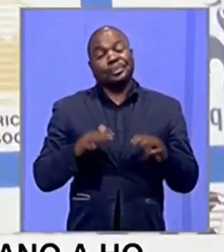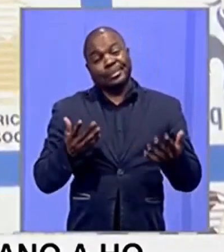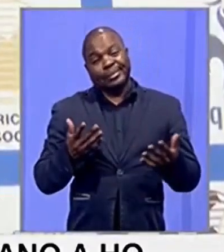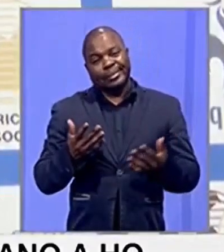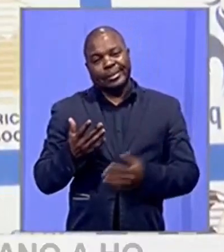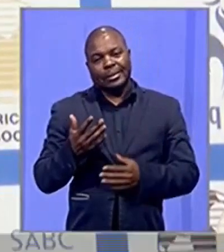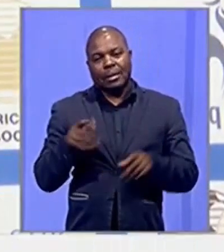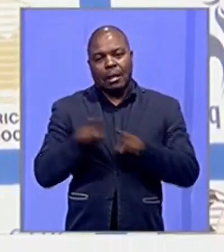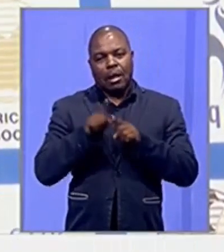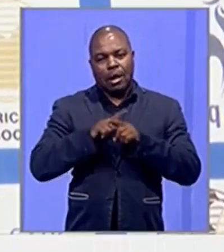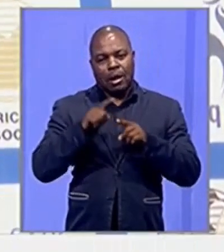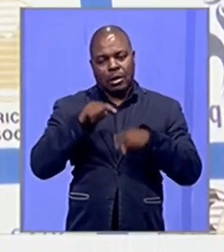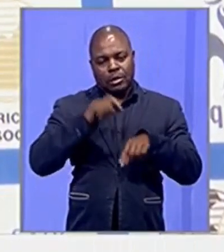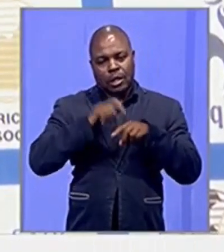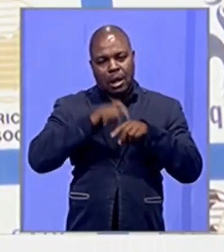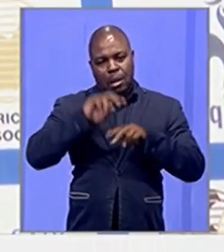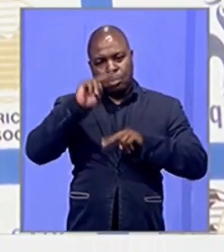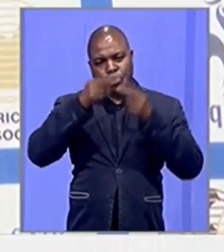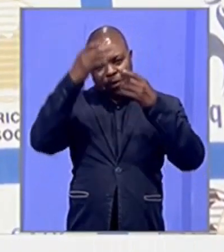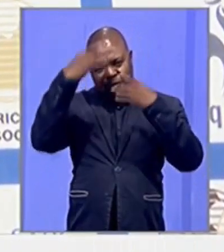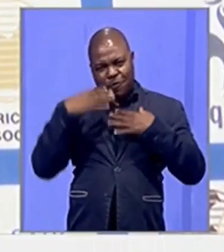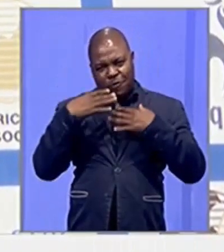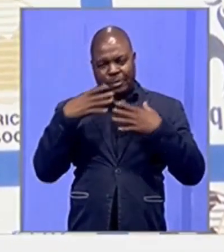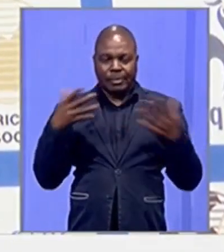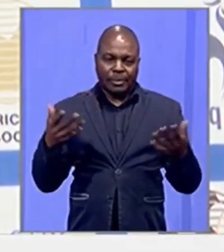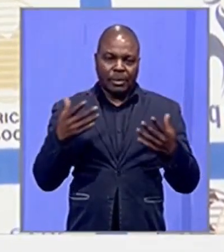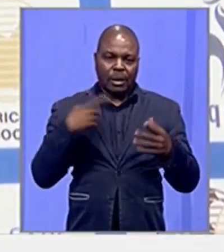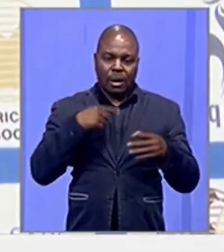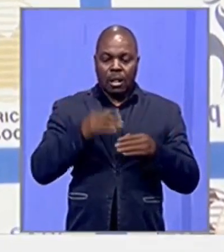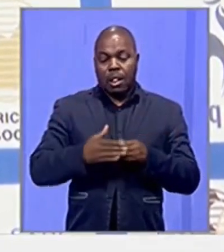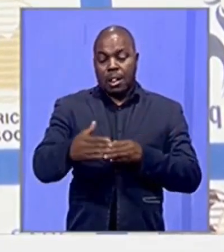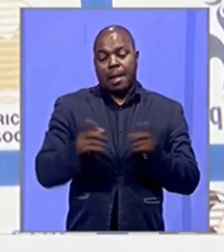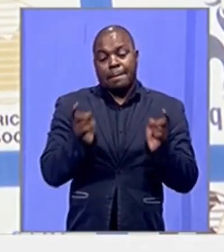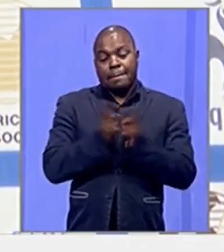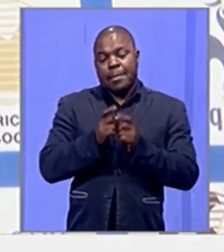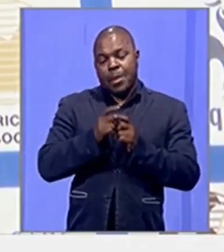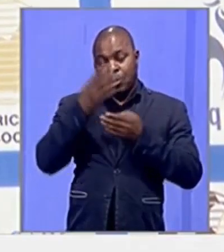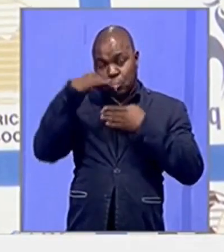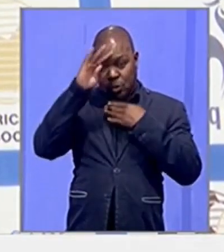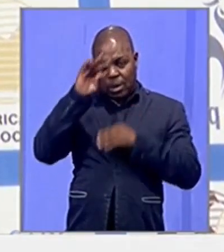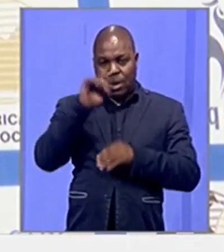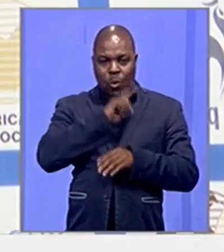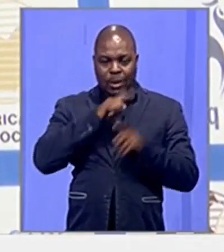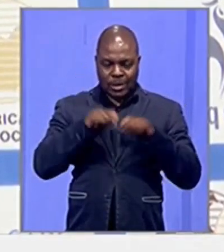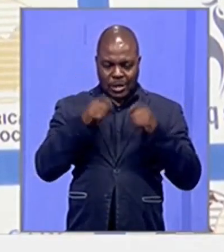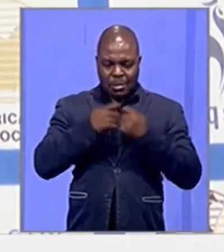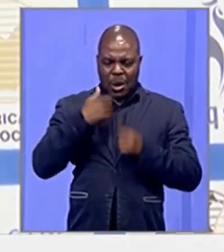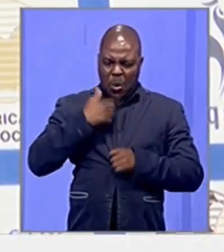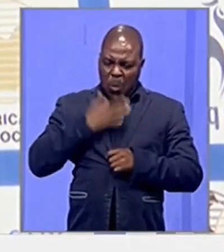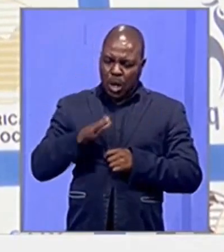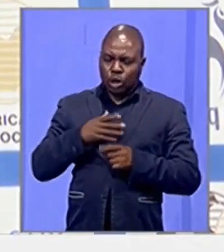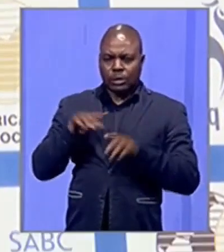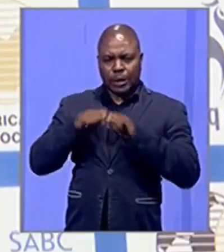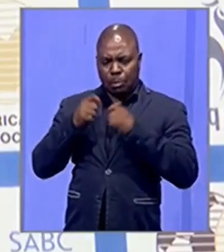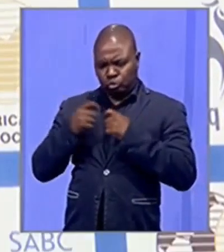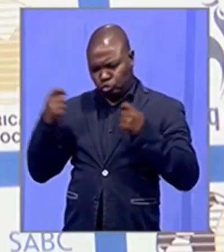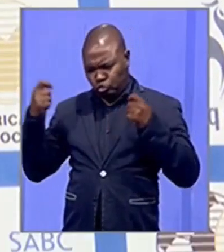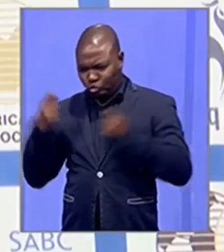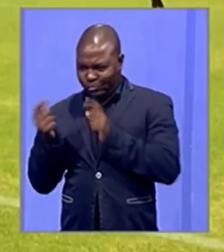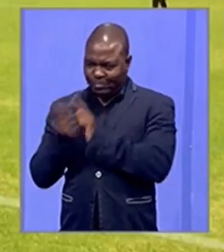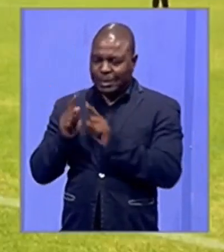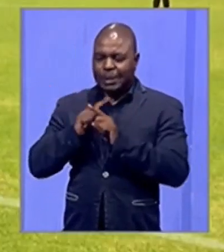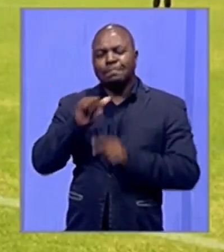it was such a short notice in terms of that we're playing Botswana. As a team, we would like to play a stronger team, but it's the